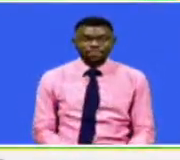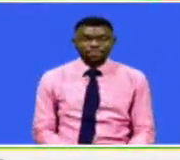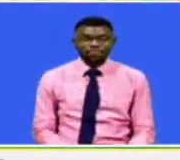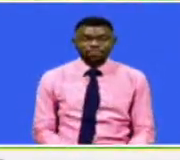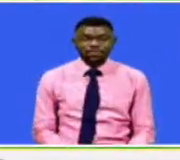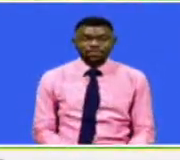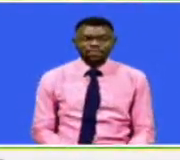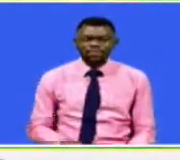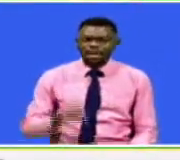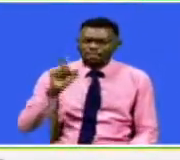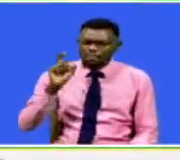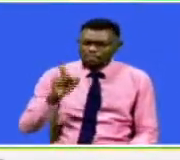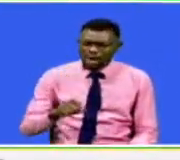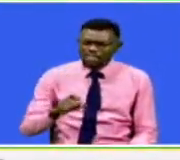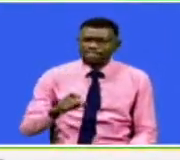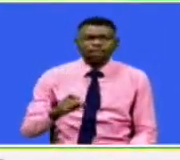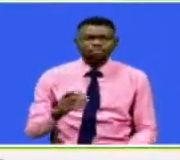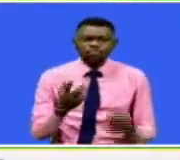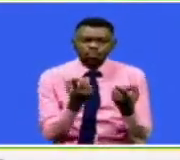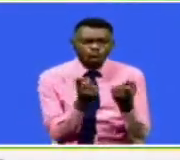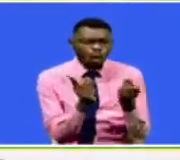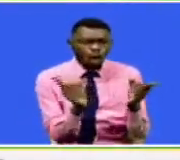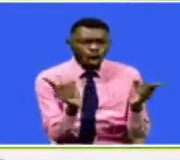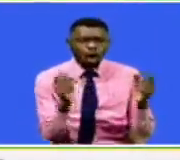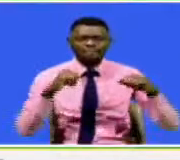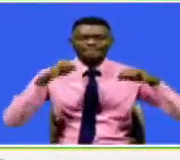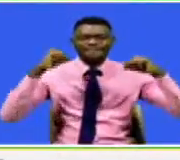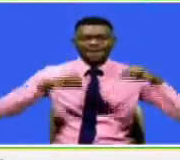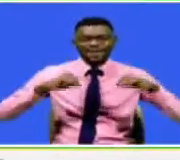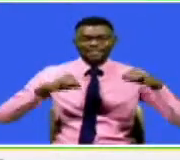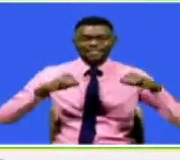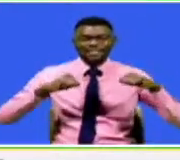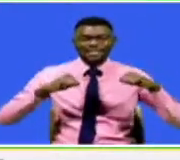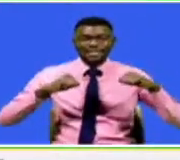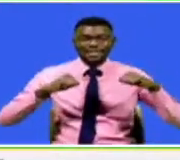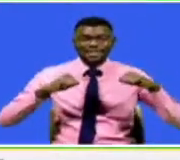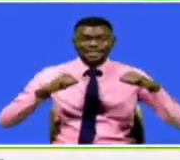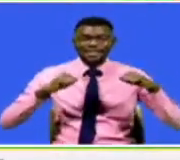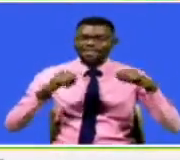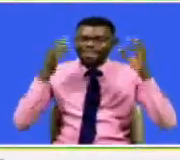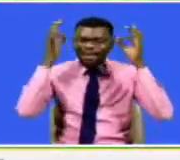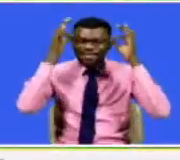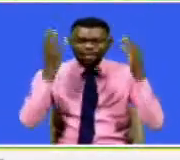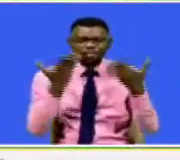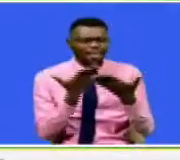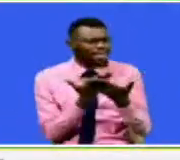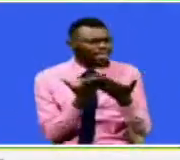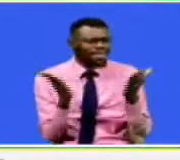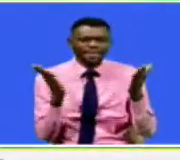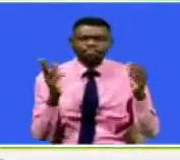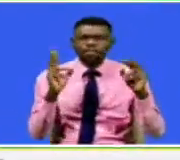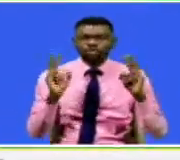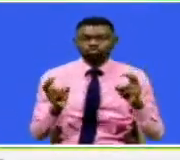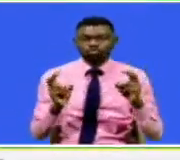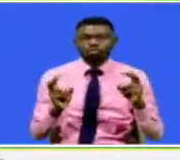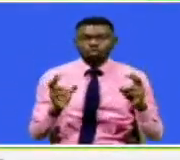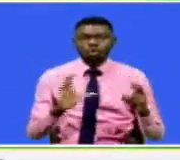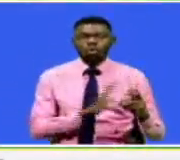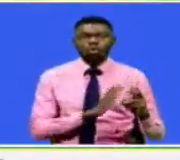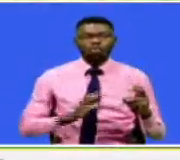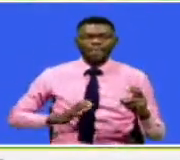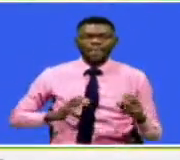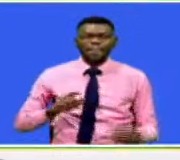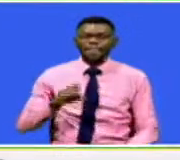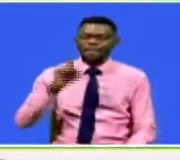Unless a unanimous decision is reached, a decision on any matter before the Commission shall be